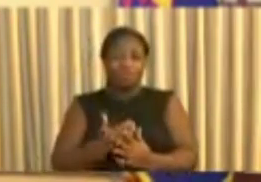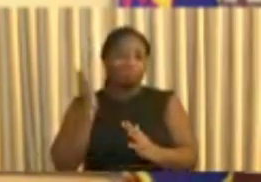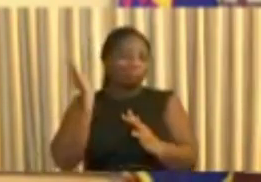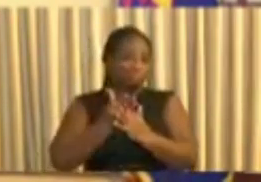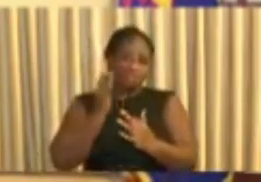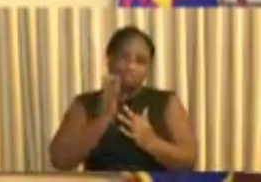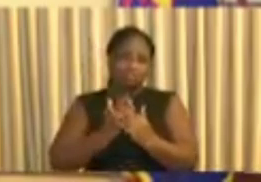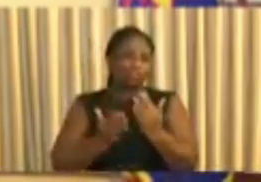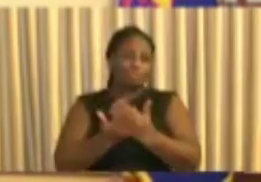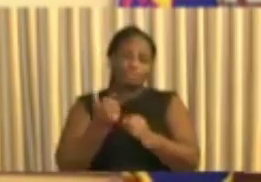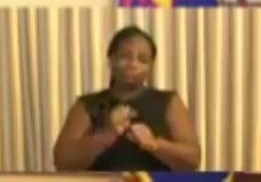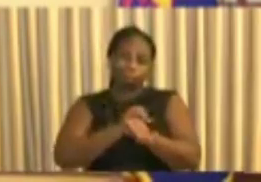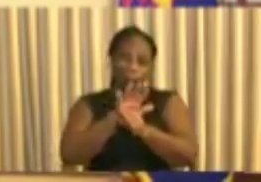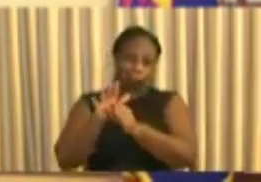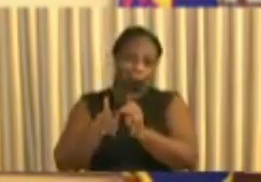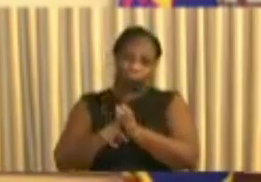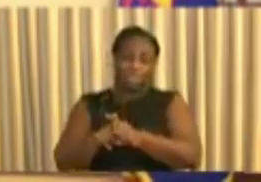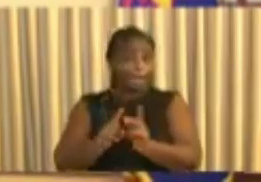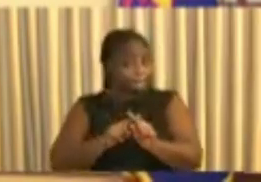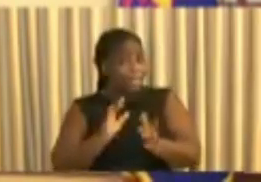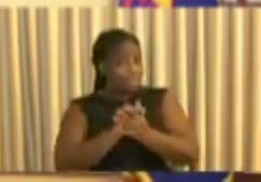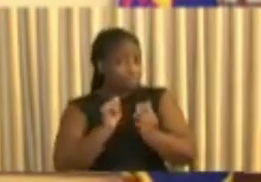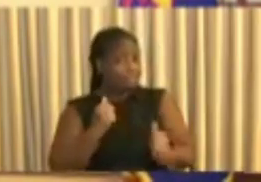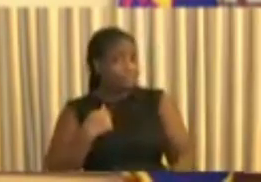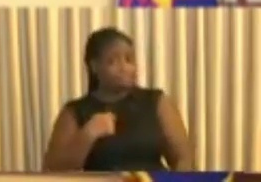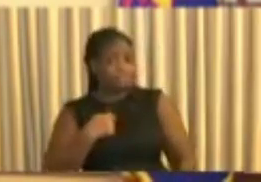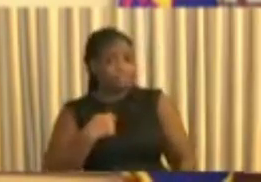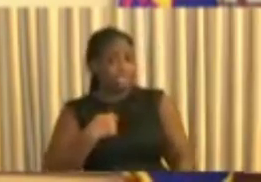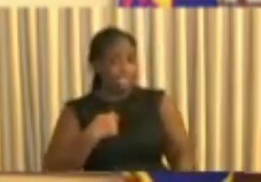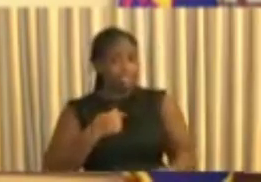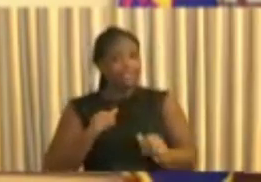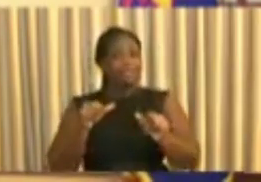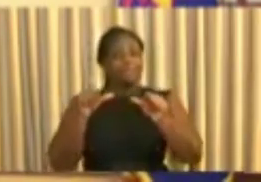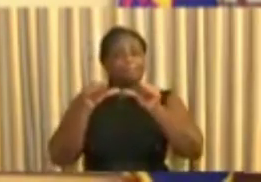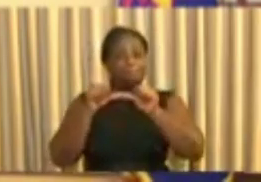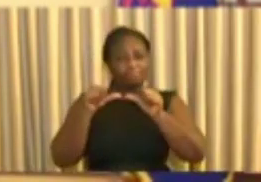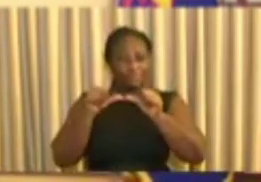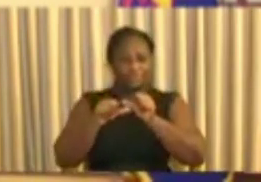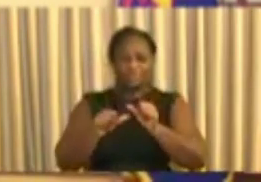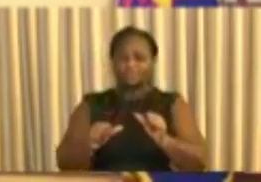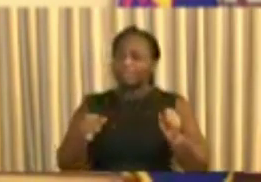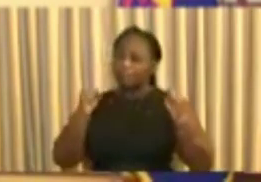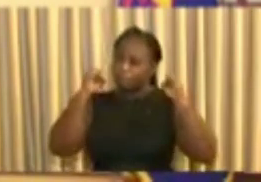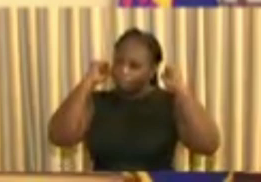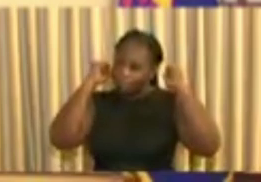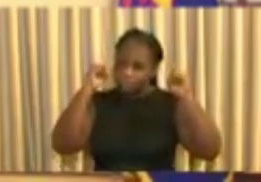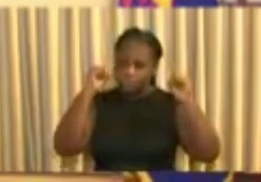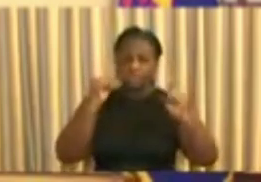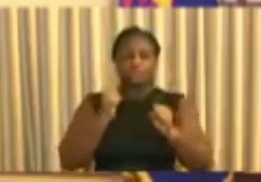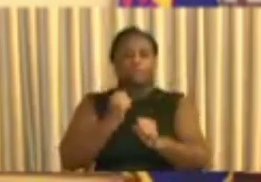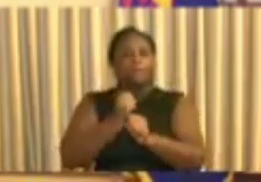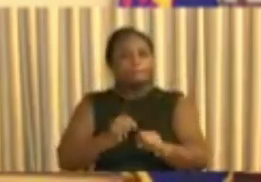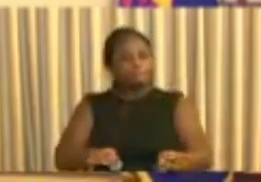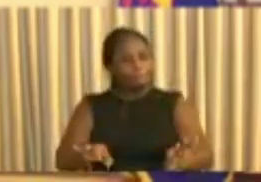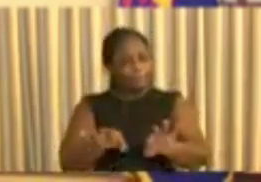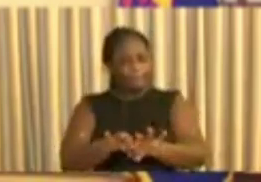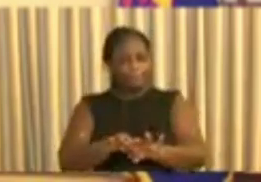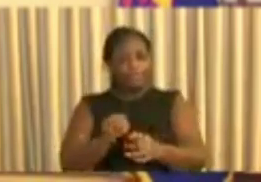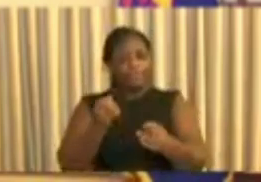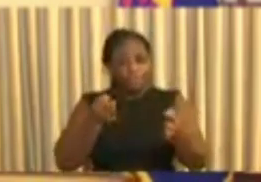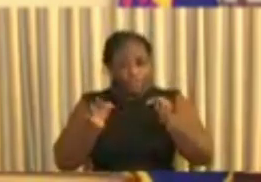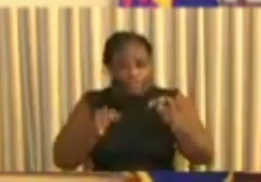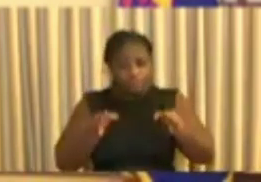this virus. But believe me, the measures are necessary if we are to free ourselves